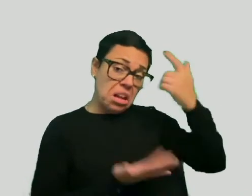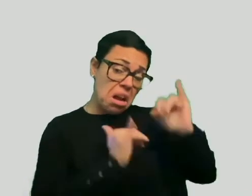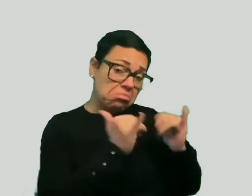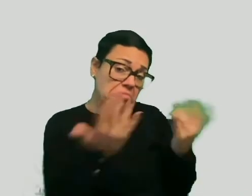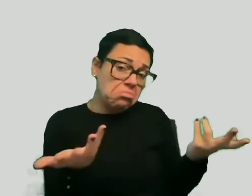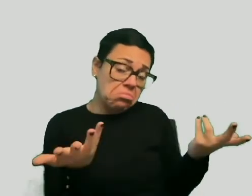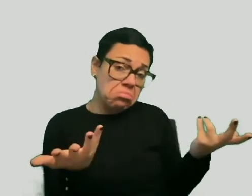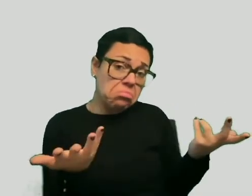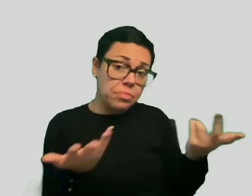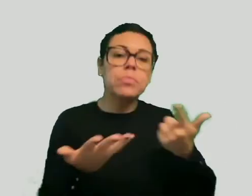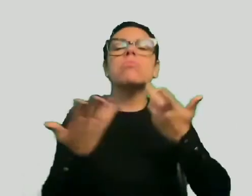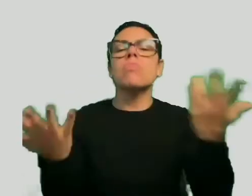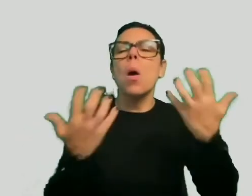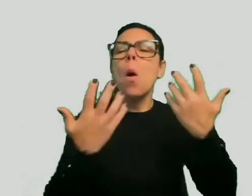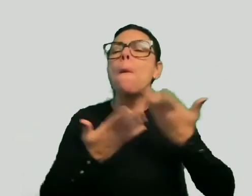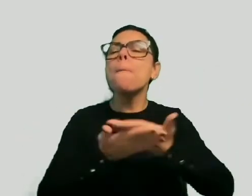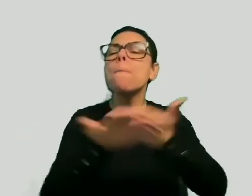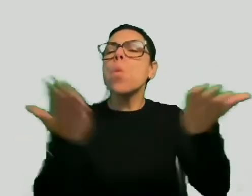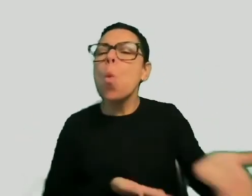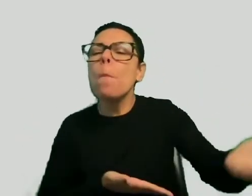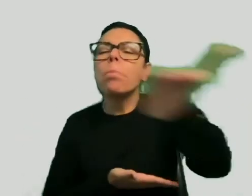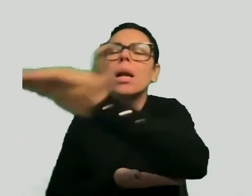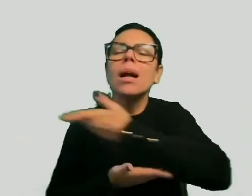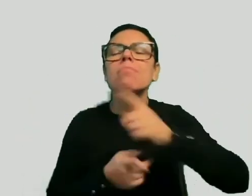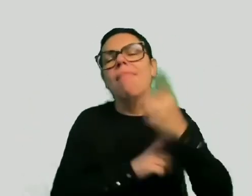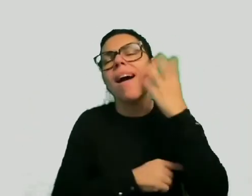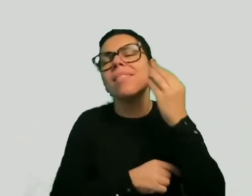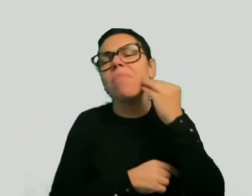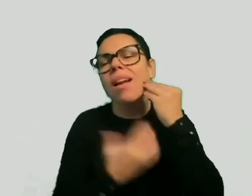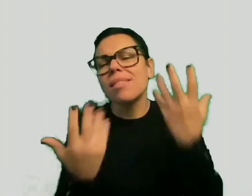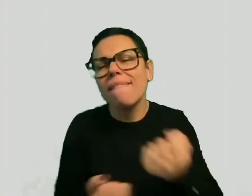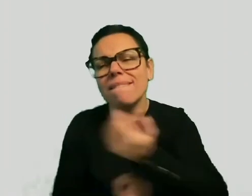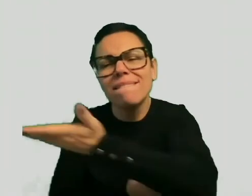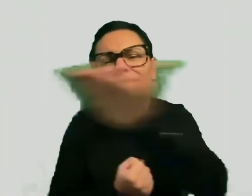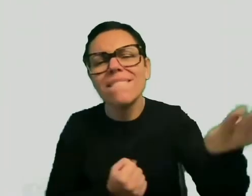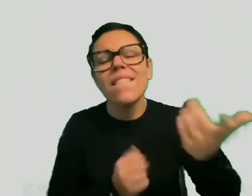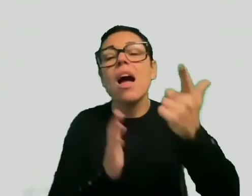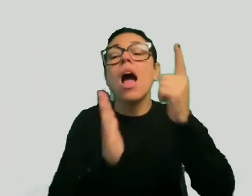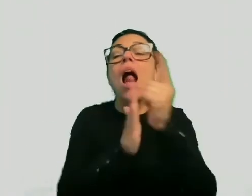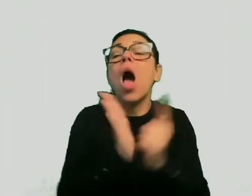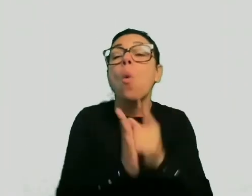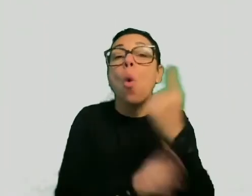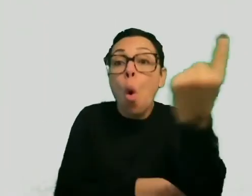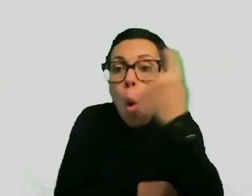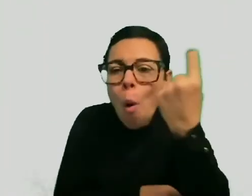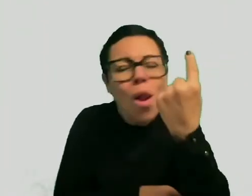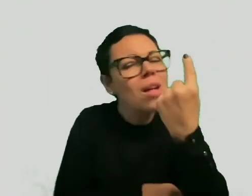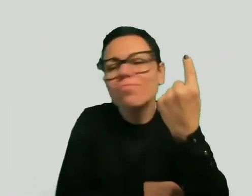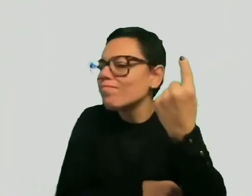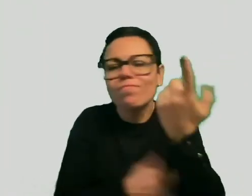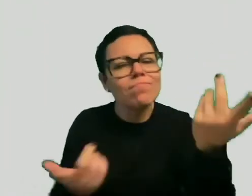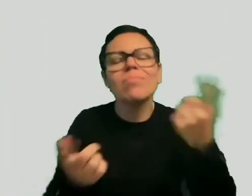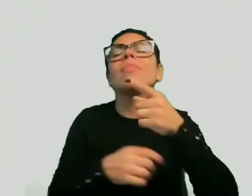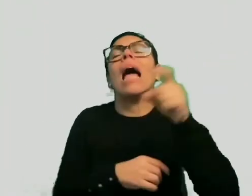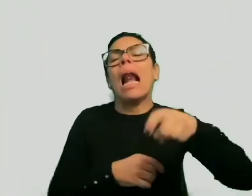only having a legislation in place, but also implementing it, doing the training, really helping the people who have to implement it, because they're not experts for